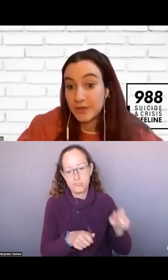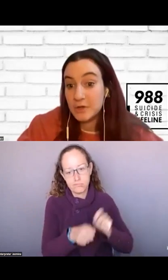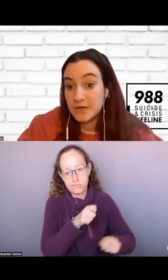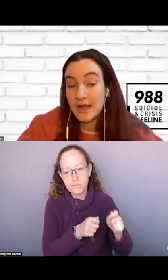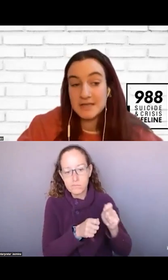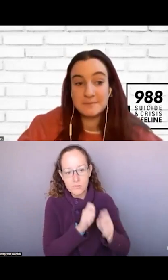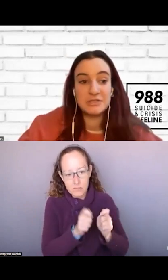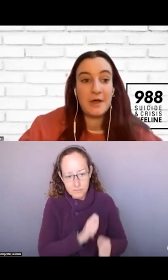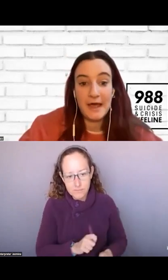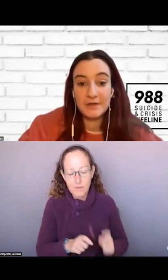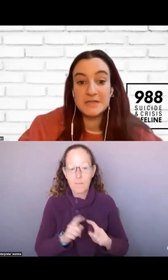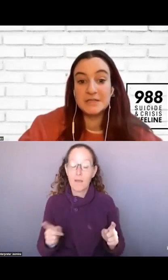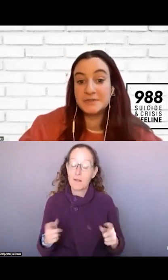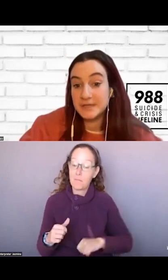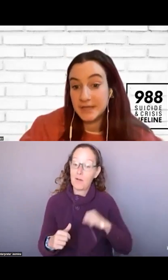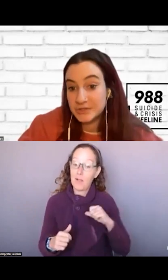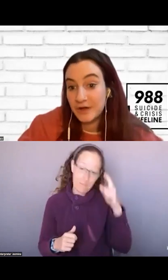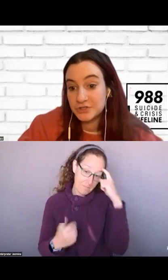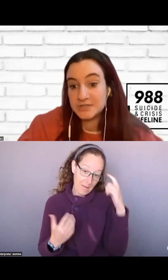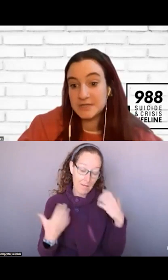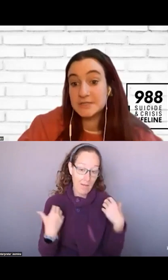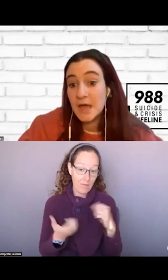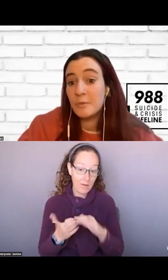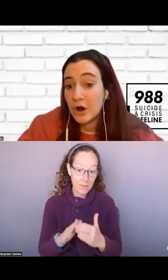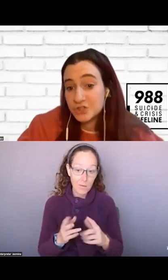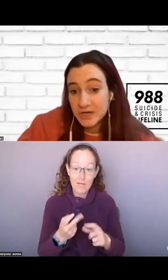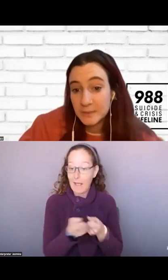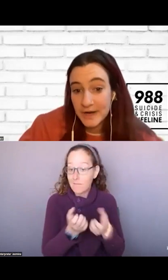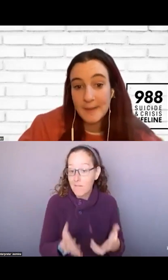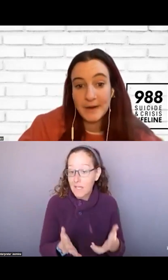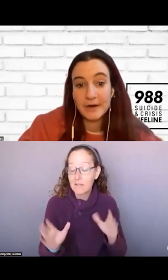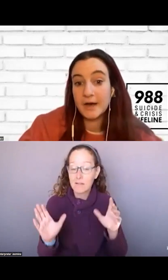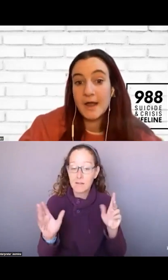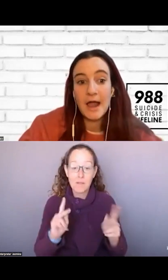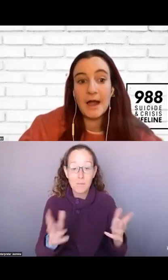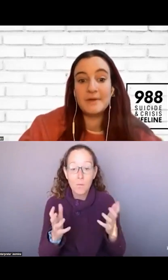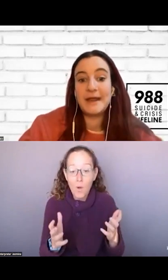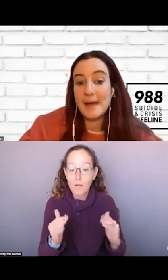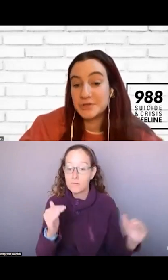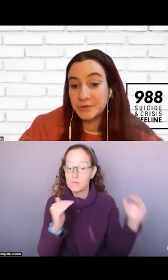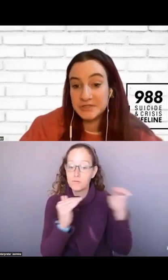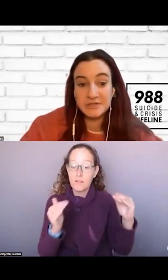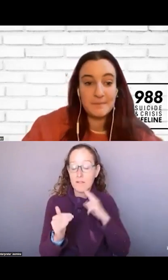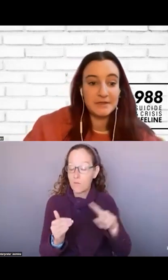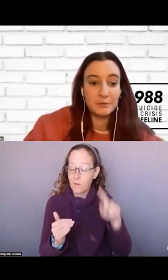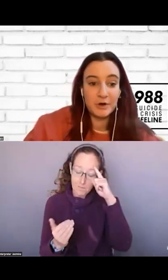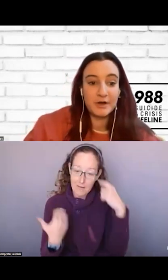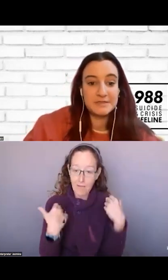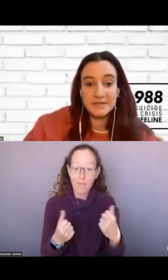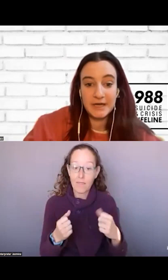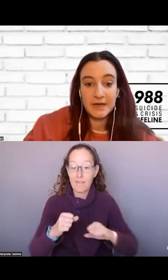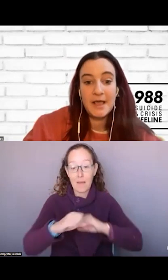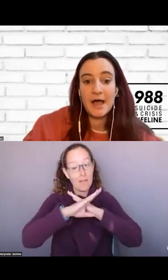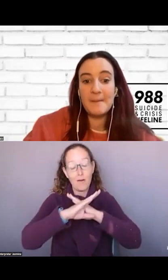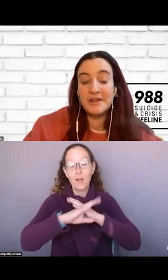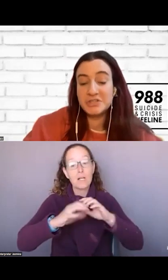health community, as mental health advocates and those seeking mental health justice, we are starting to break that barrier. But that absolutely does not mean that the work is